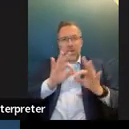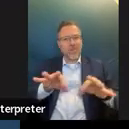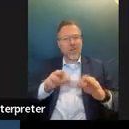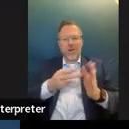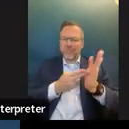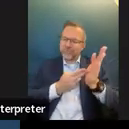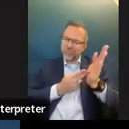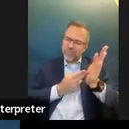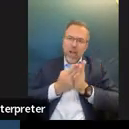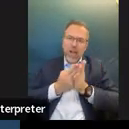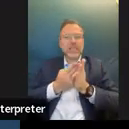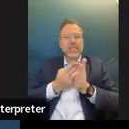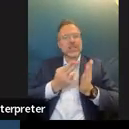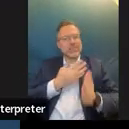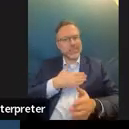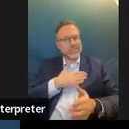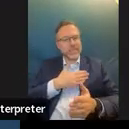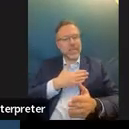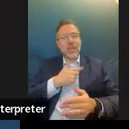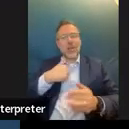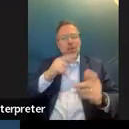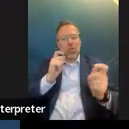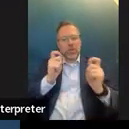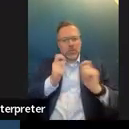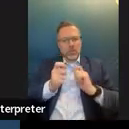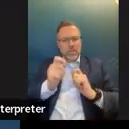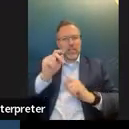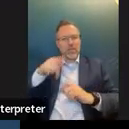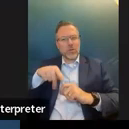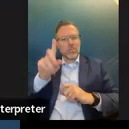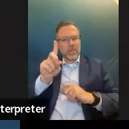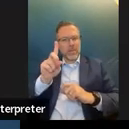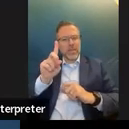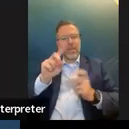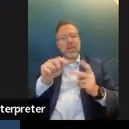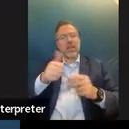have changed up our PD and other things based on this. So